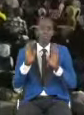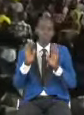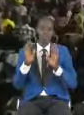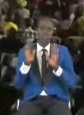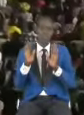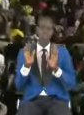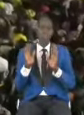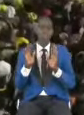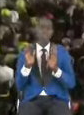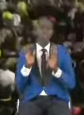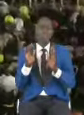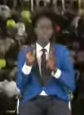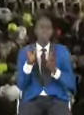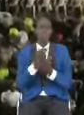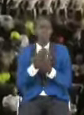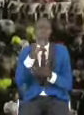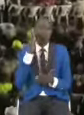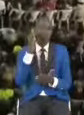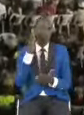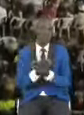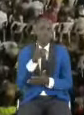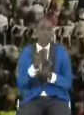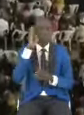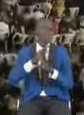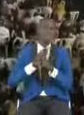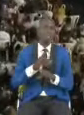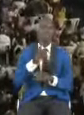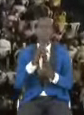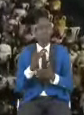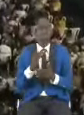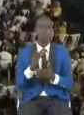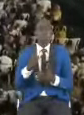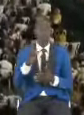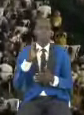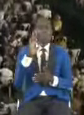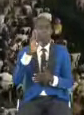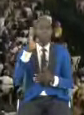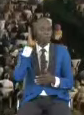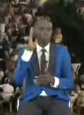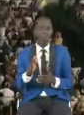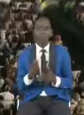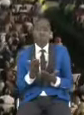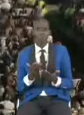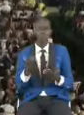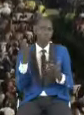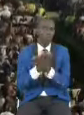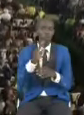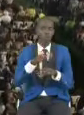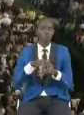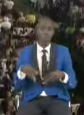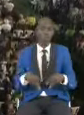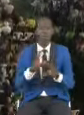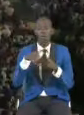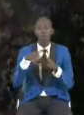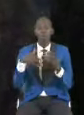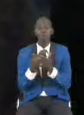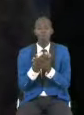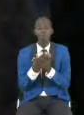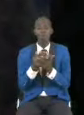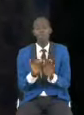you, somebody will hinder you, somebody will double cross your way, all that fear is taken away. Look at